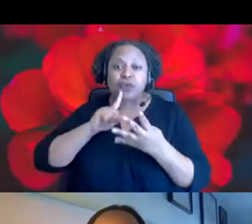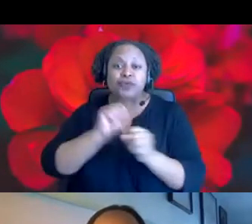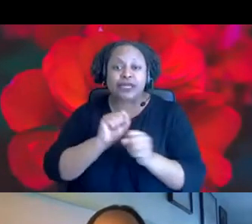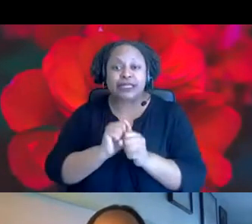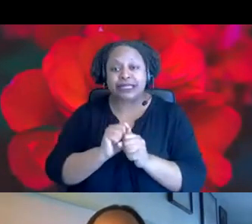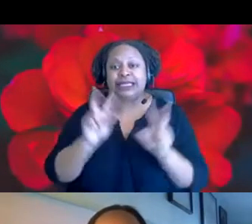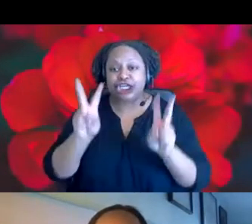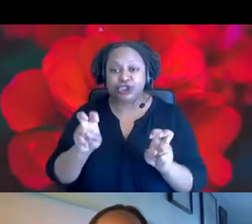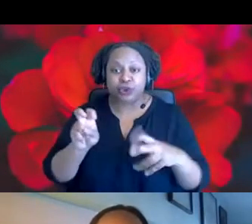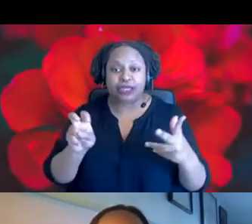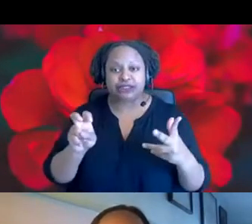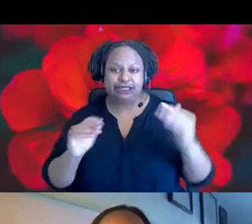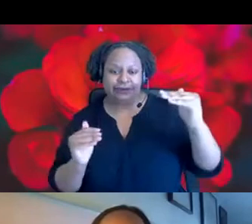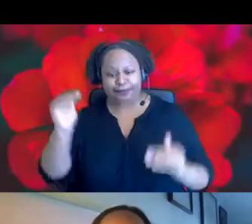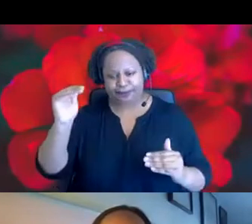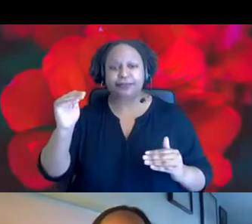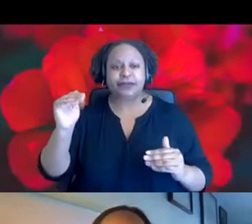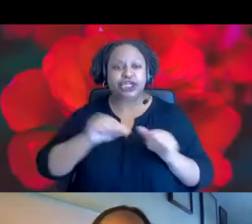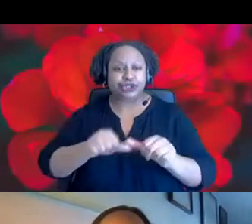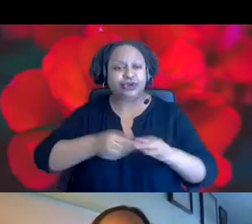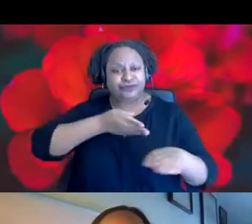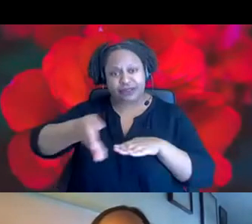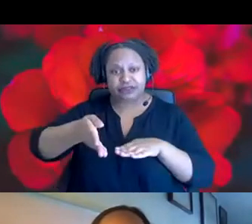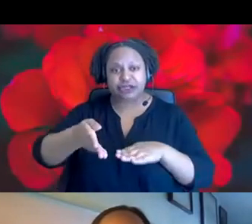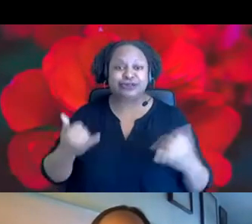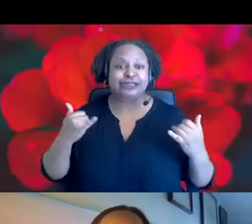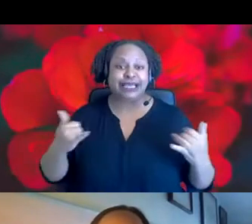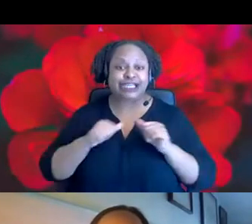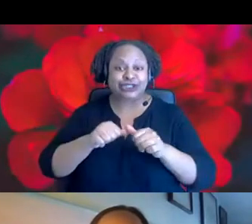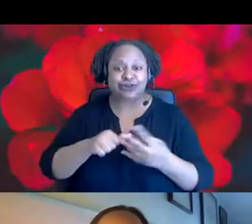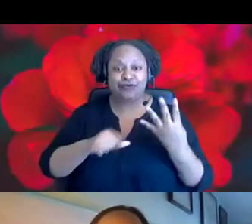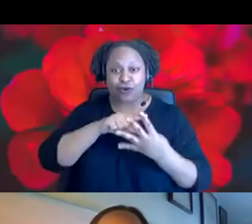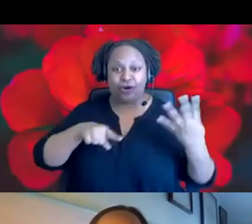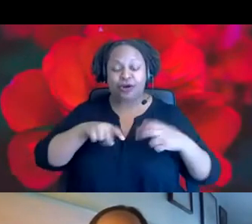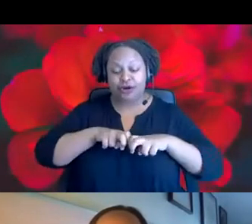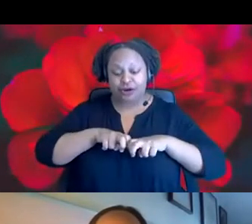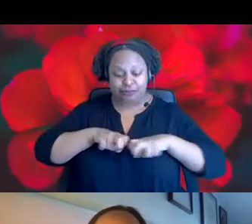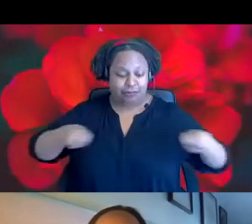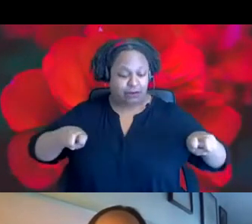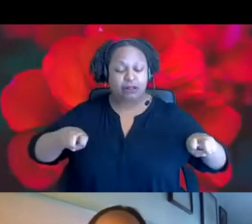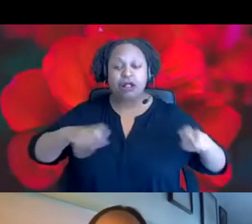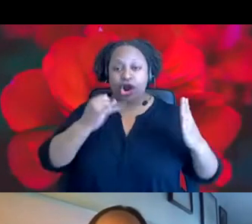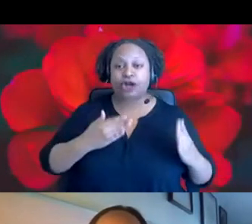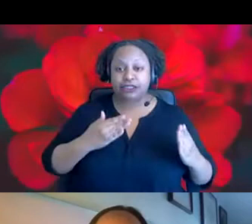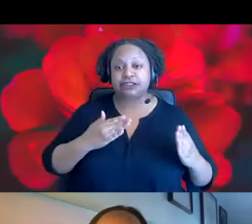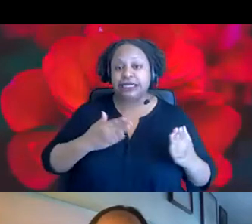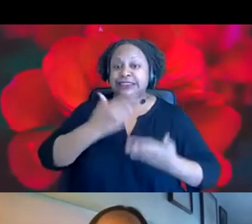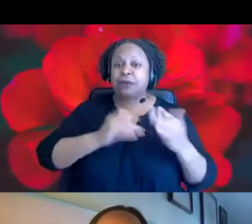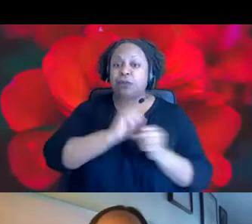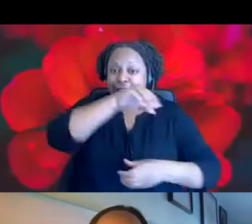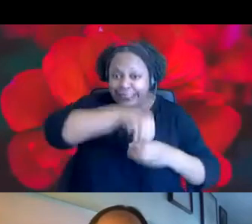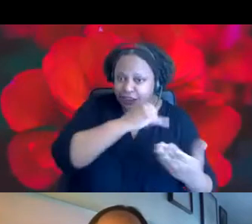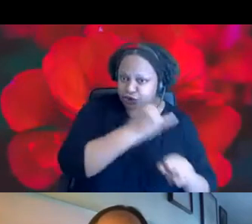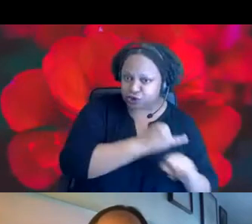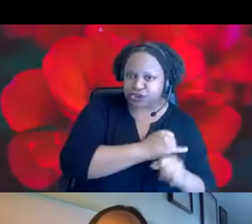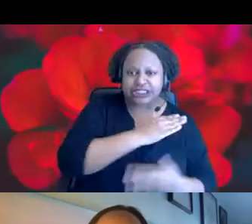So today we're gonna discuss with these four amazing panelists who I've introduced, some who are inside institutions, some who are outside of institutions, about how they've